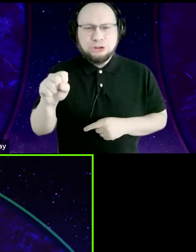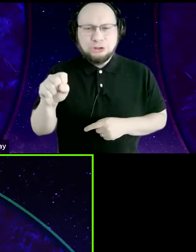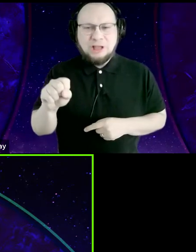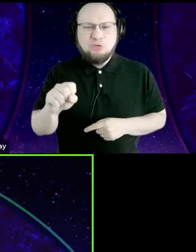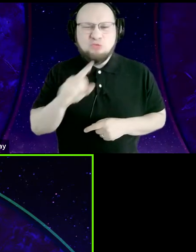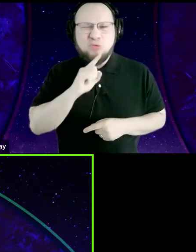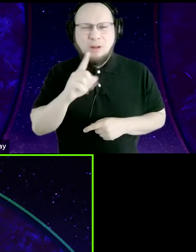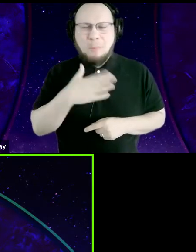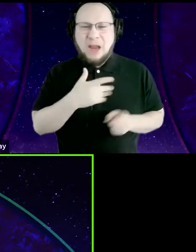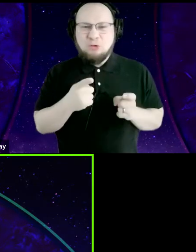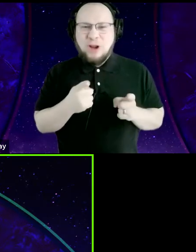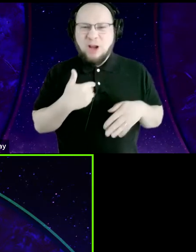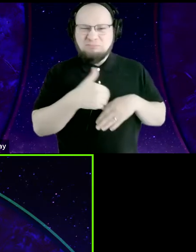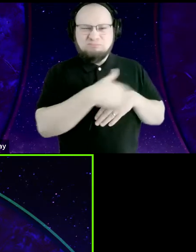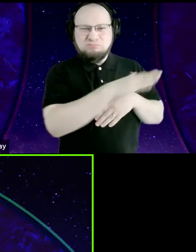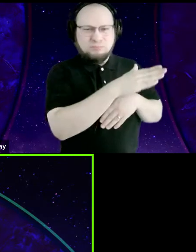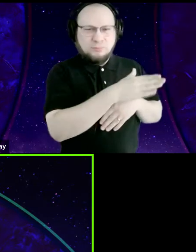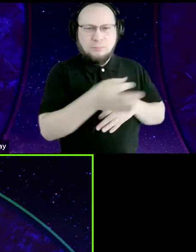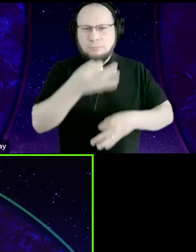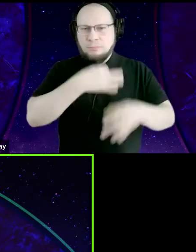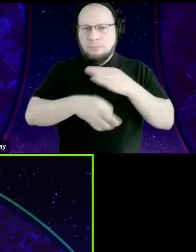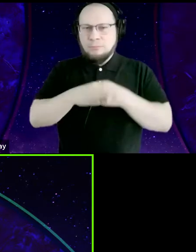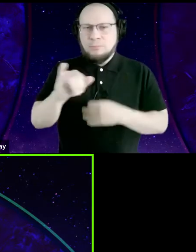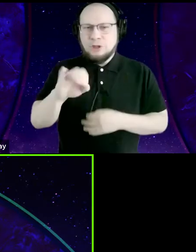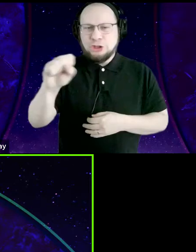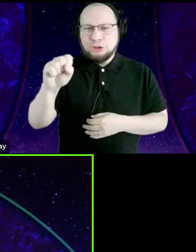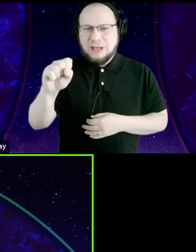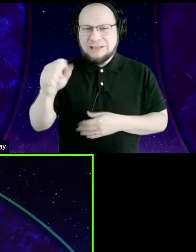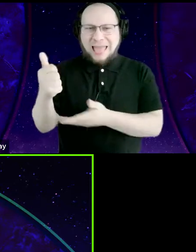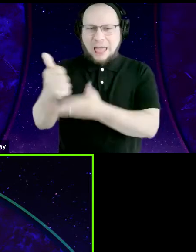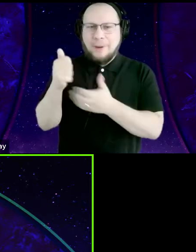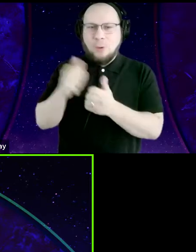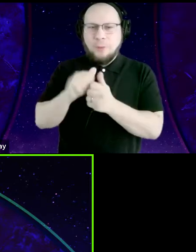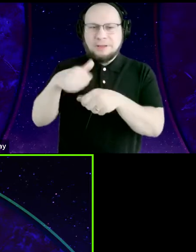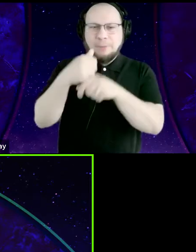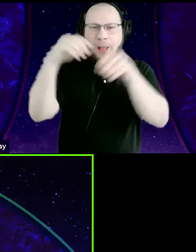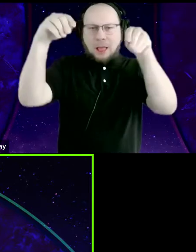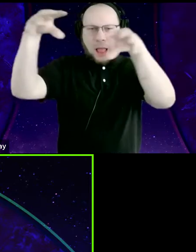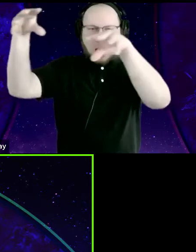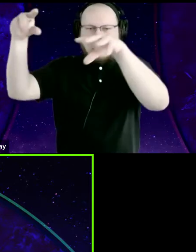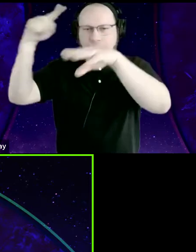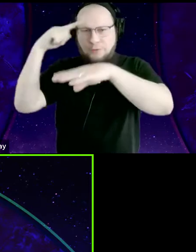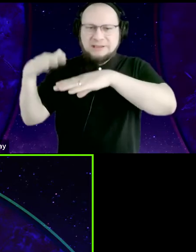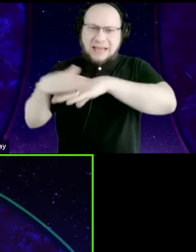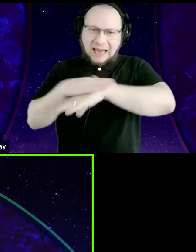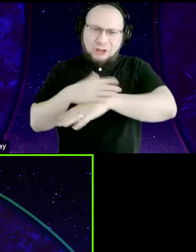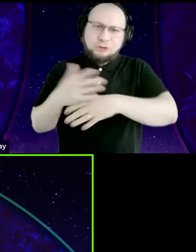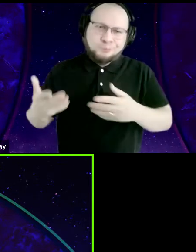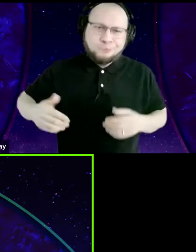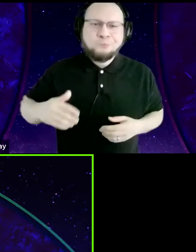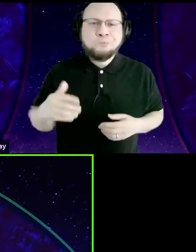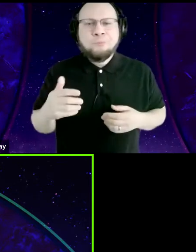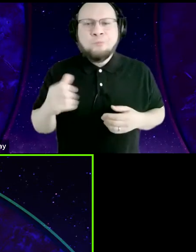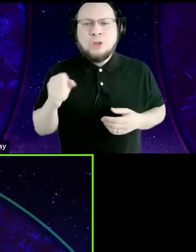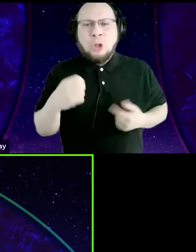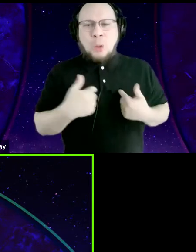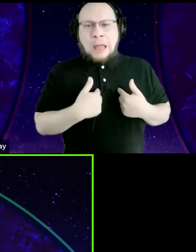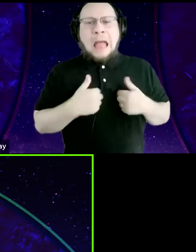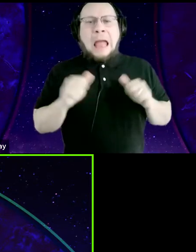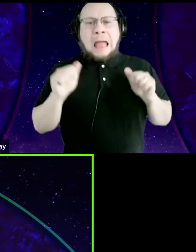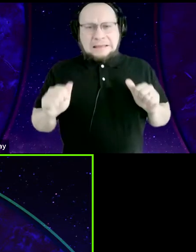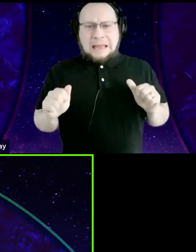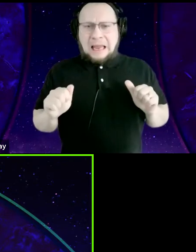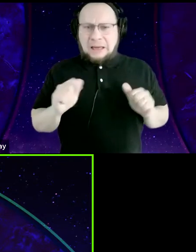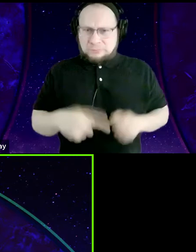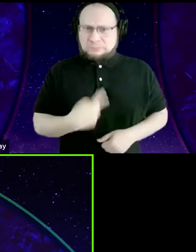before rehearsals, who came in and was my eyes for lighting, particularly when I was on stage. And so I am someone who can do things by